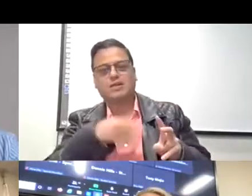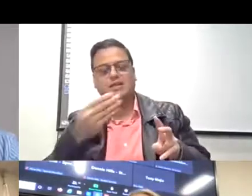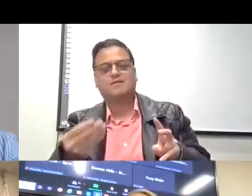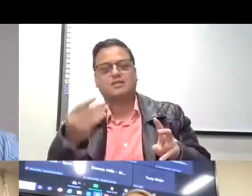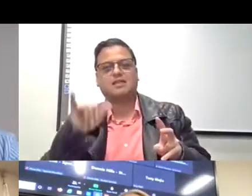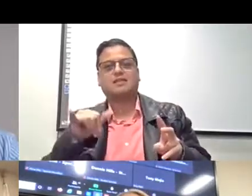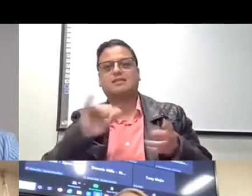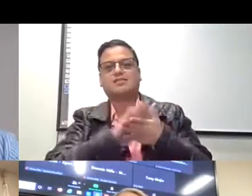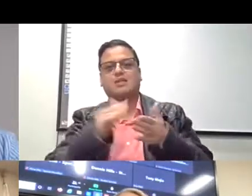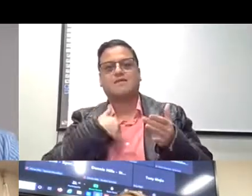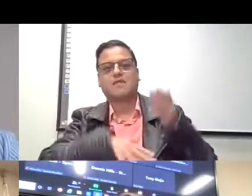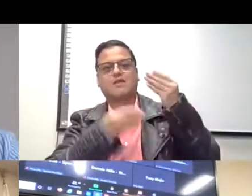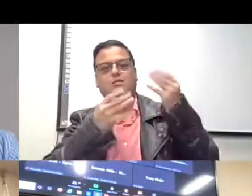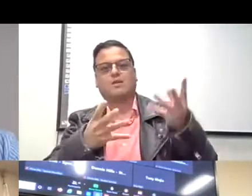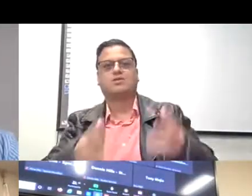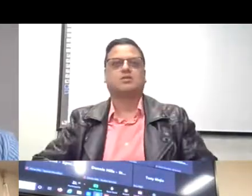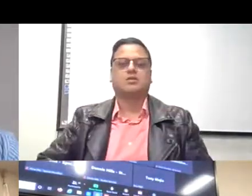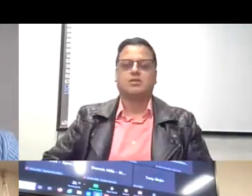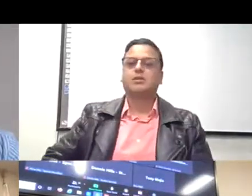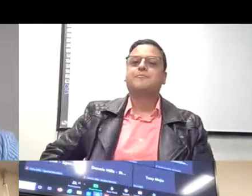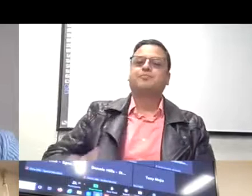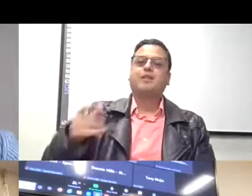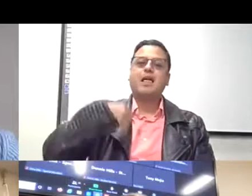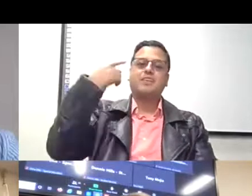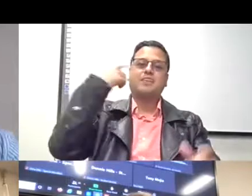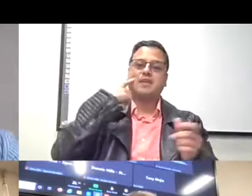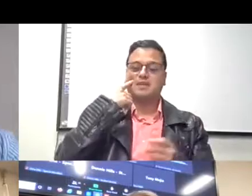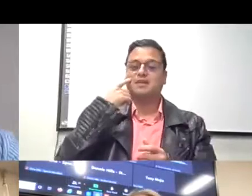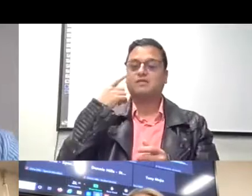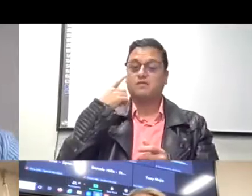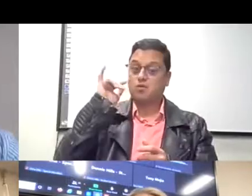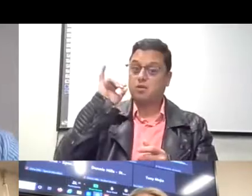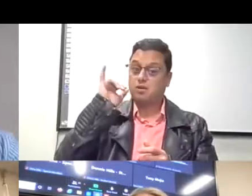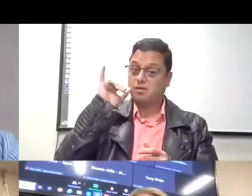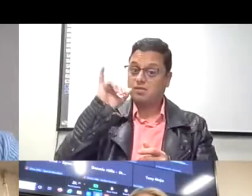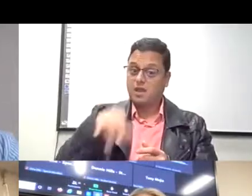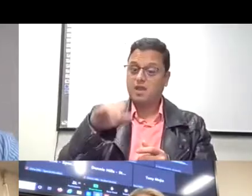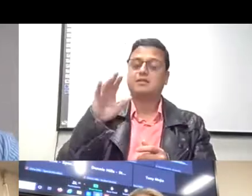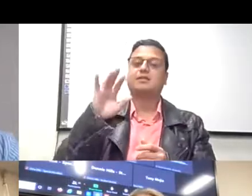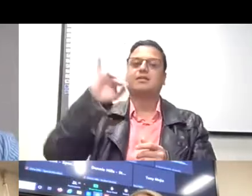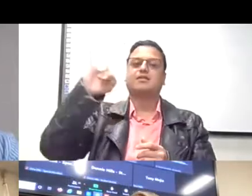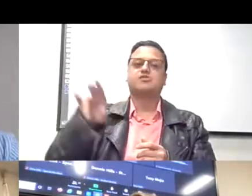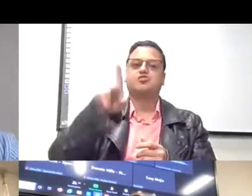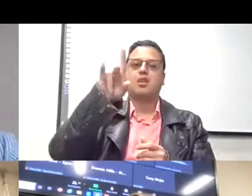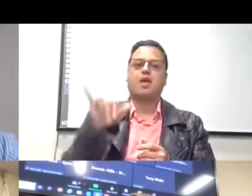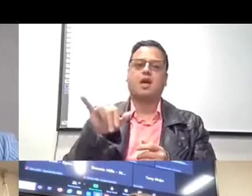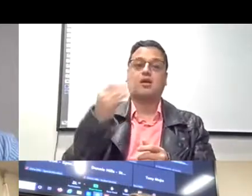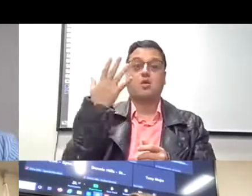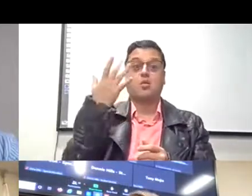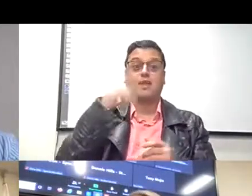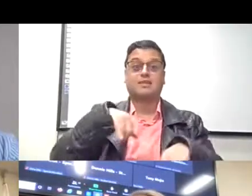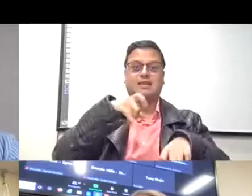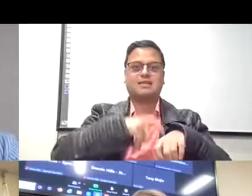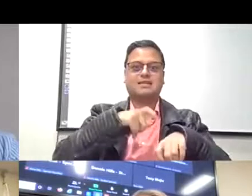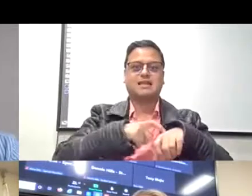that information. Yeah. I think the alignment for that, Trustee Watkins, is July, because that's the time period